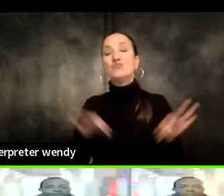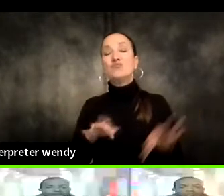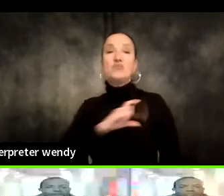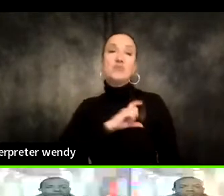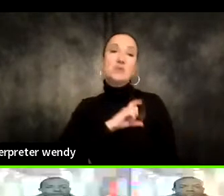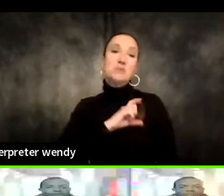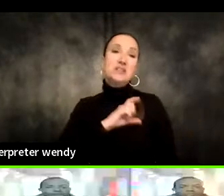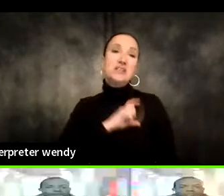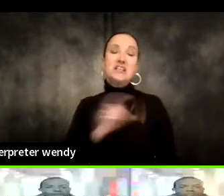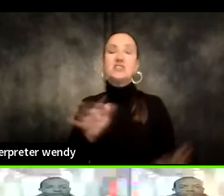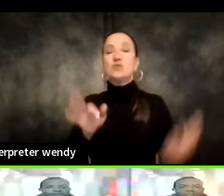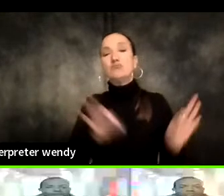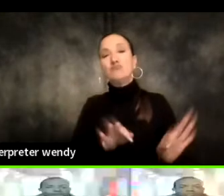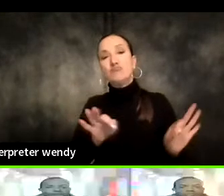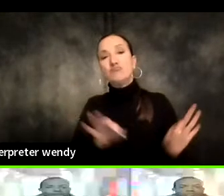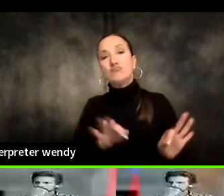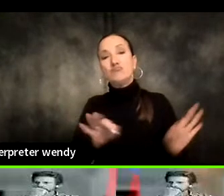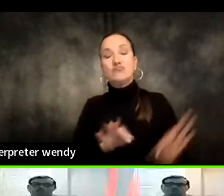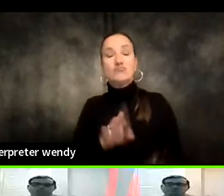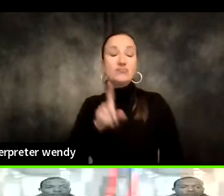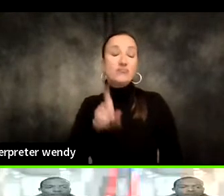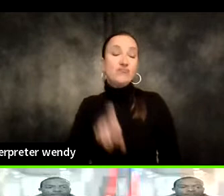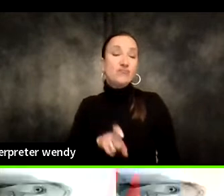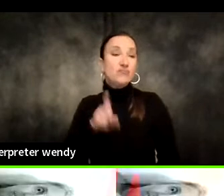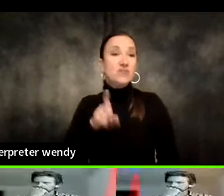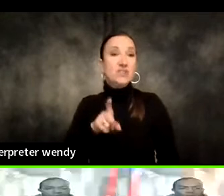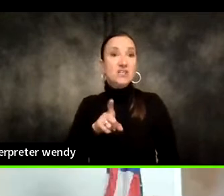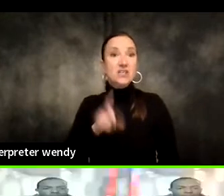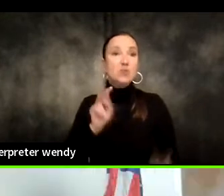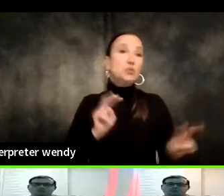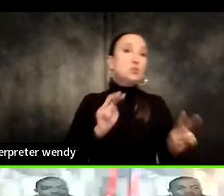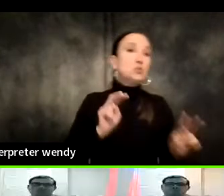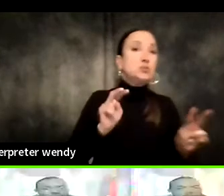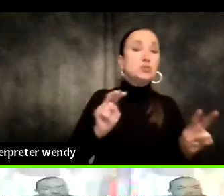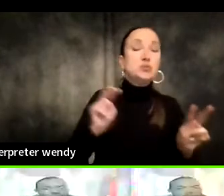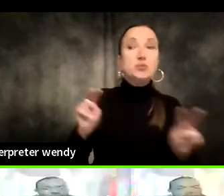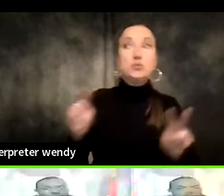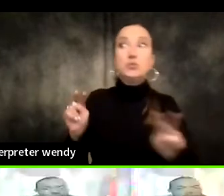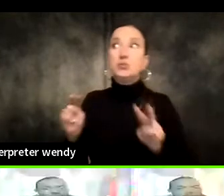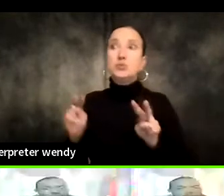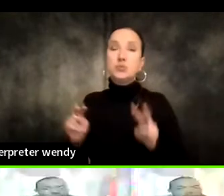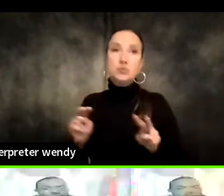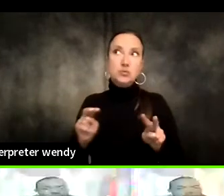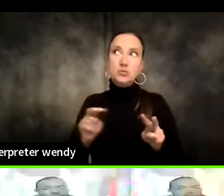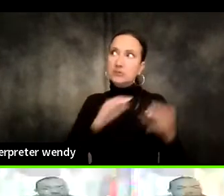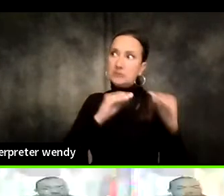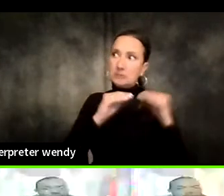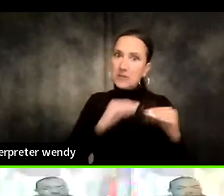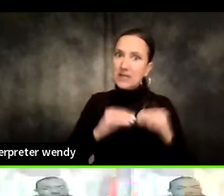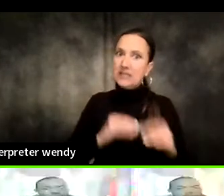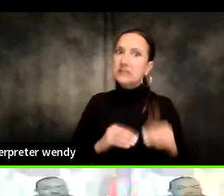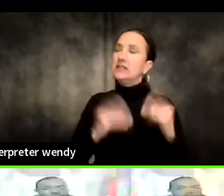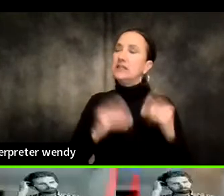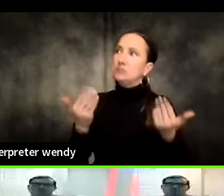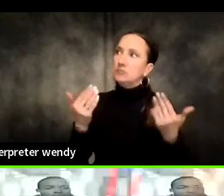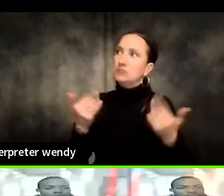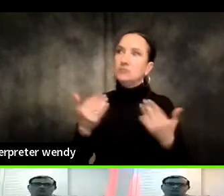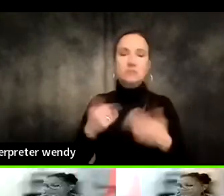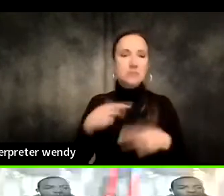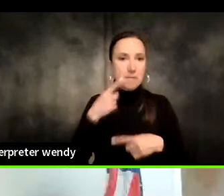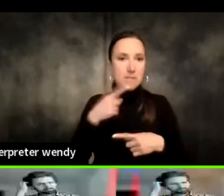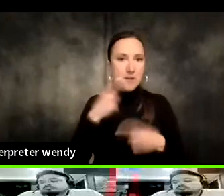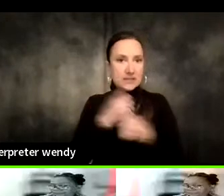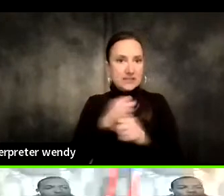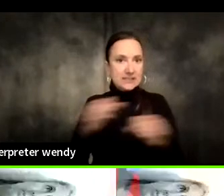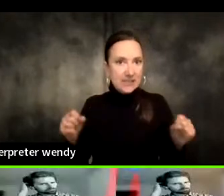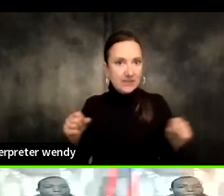police, minimize the need for constant vigilance about maintaining the public safety gains that